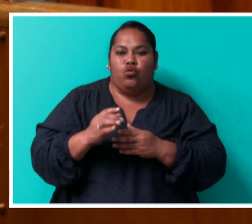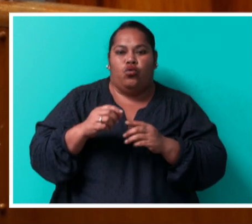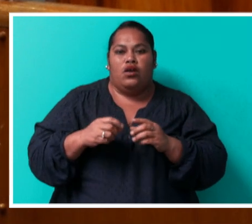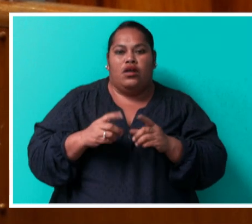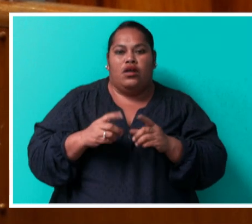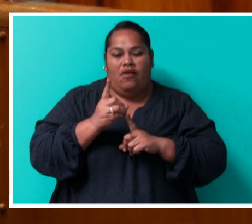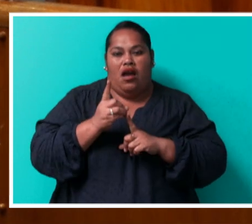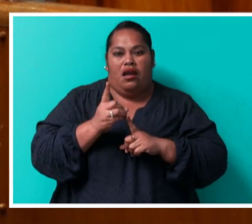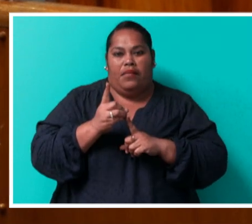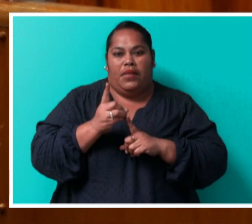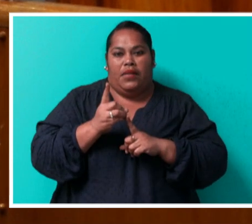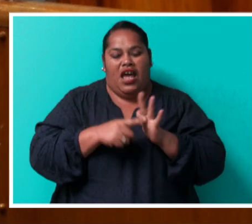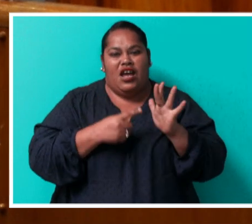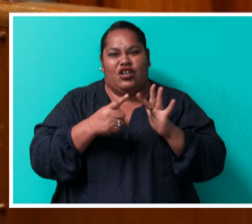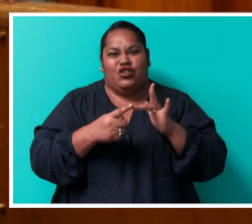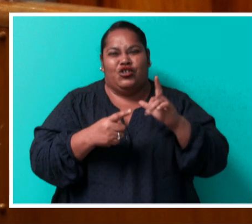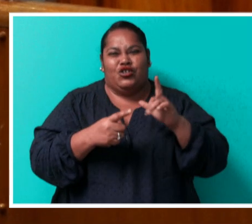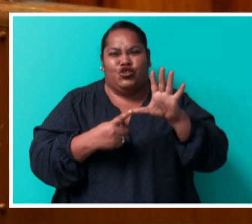agency, JICA.